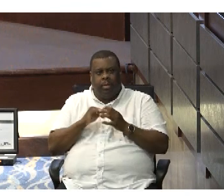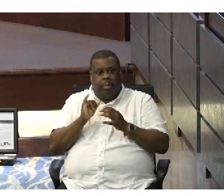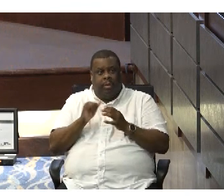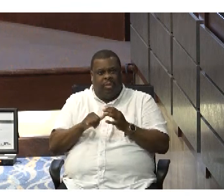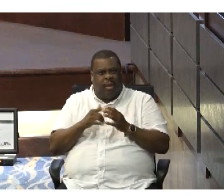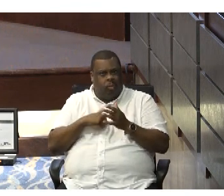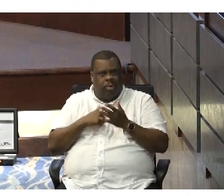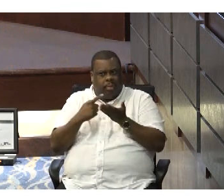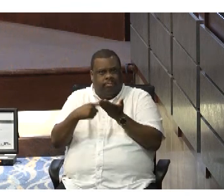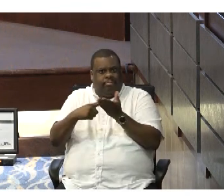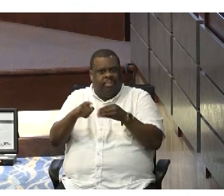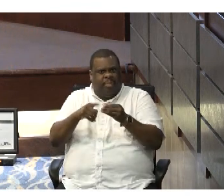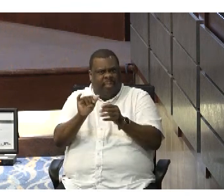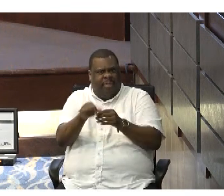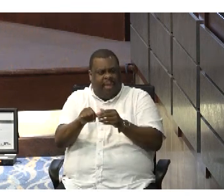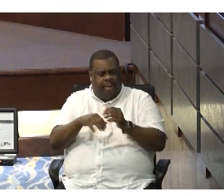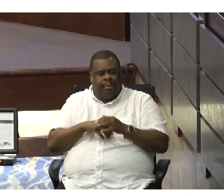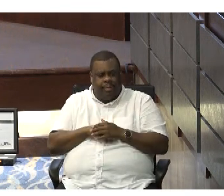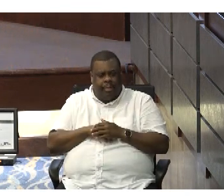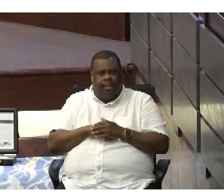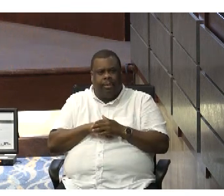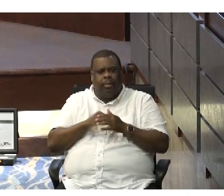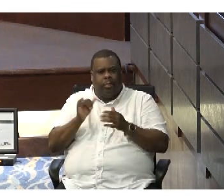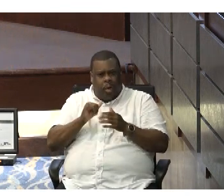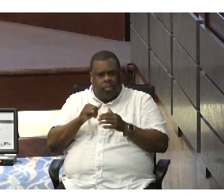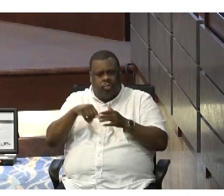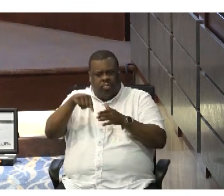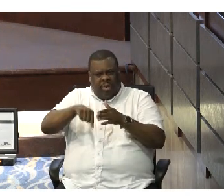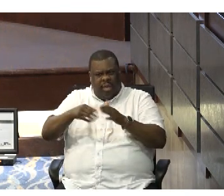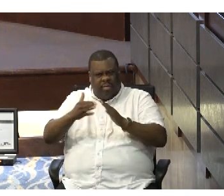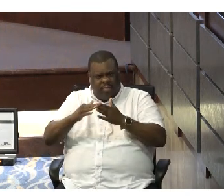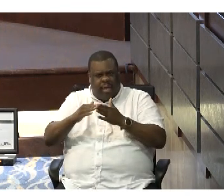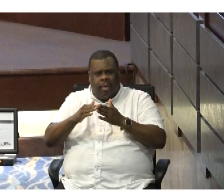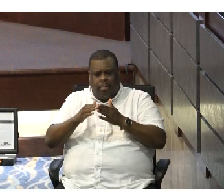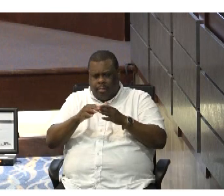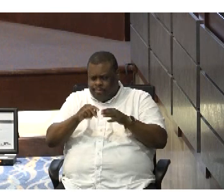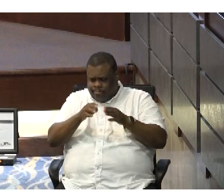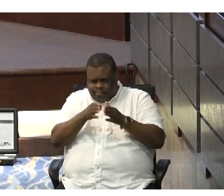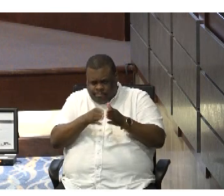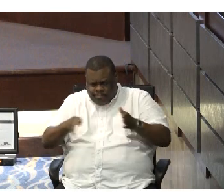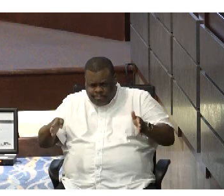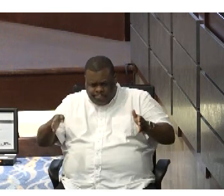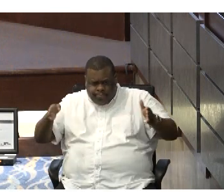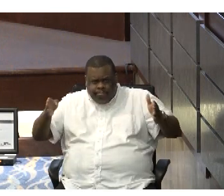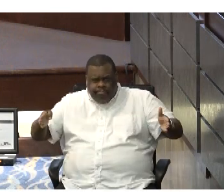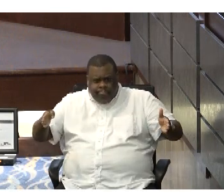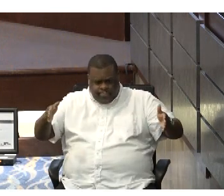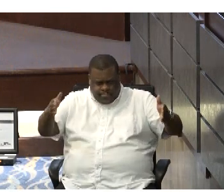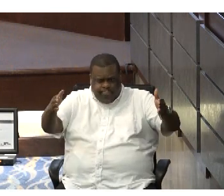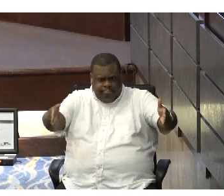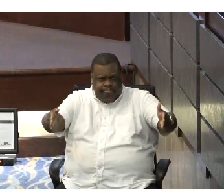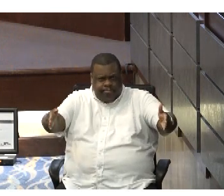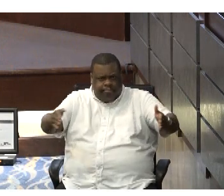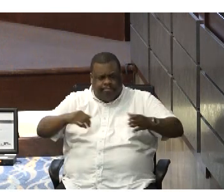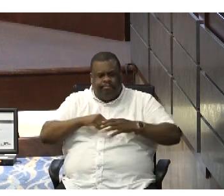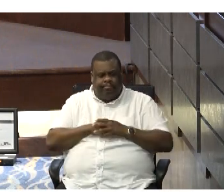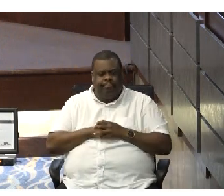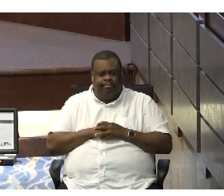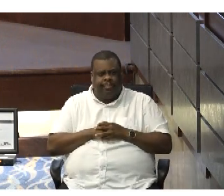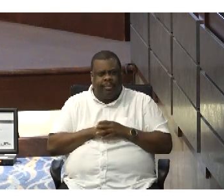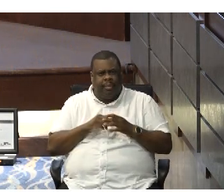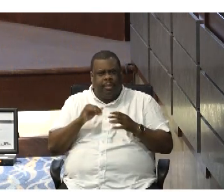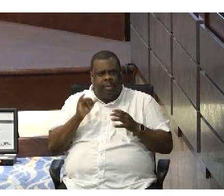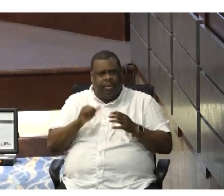in relation to the wider portfolio of downtown infrastructure within a few blocks, which would position Waco superbly to